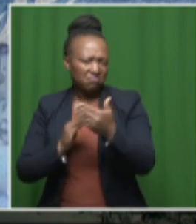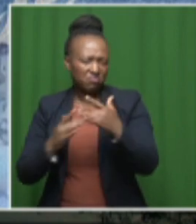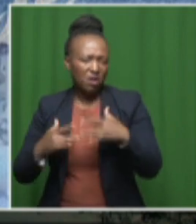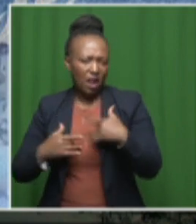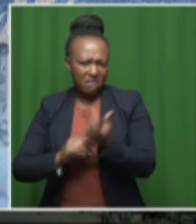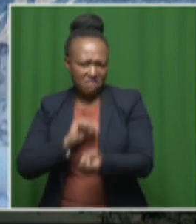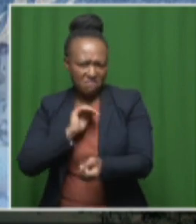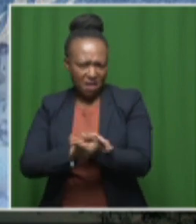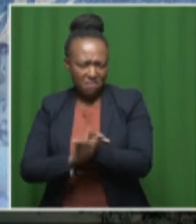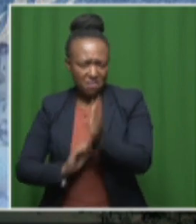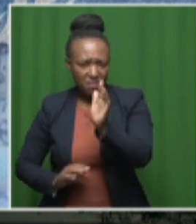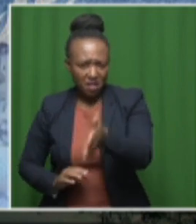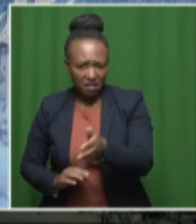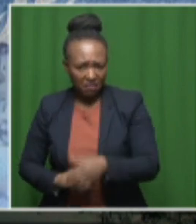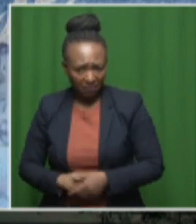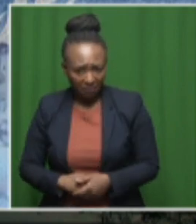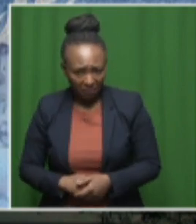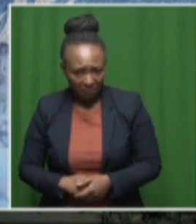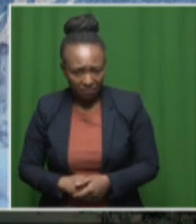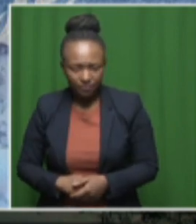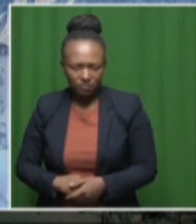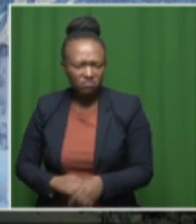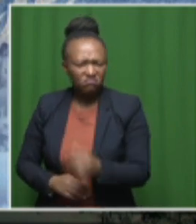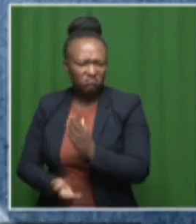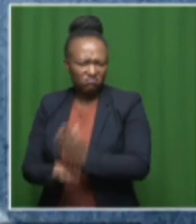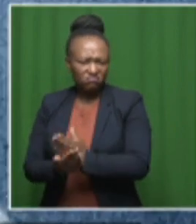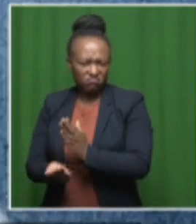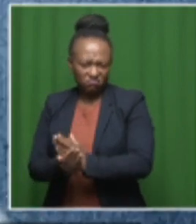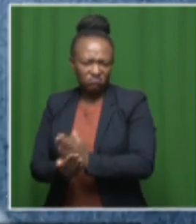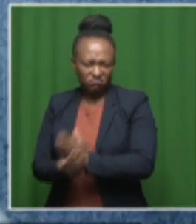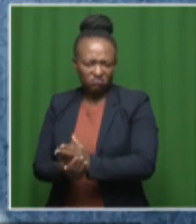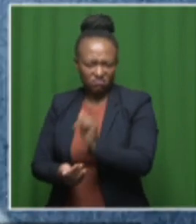Certainly. We definitely are pushing hope,